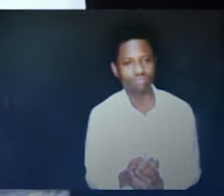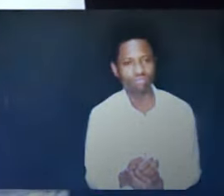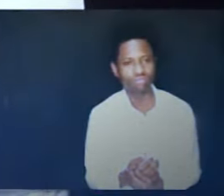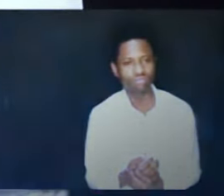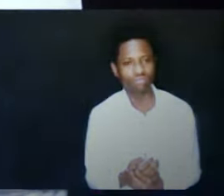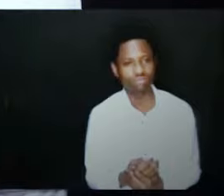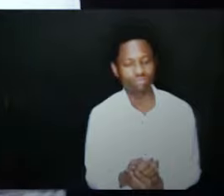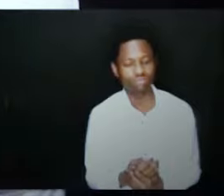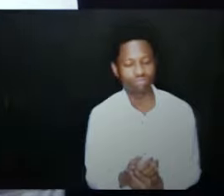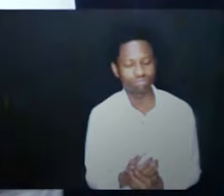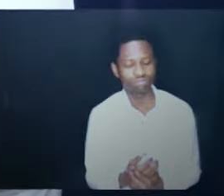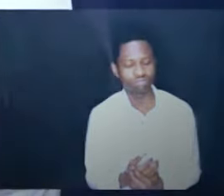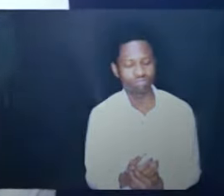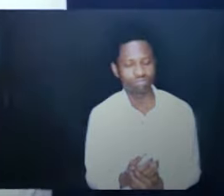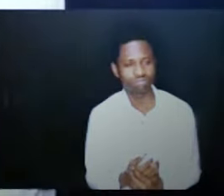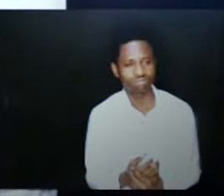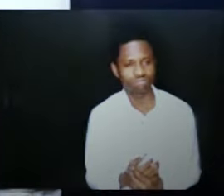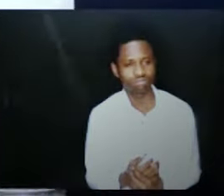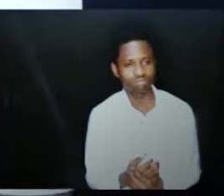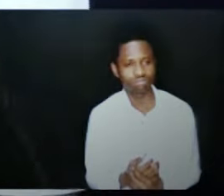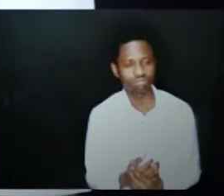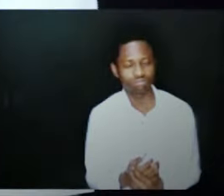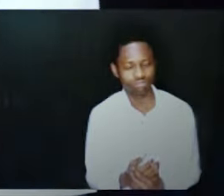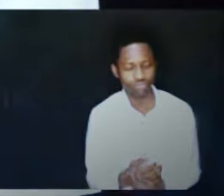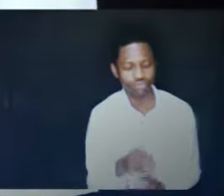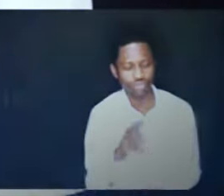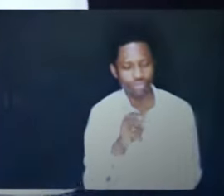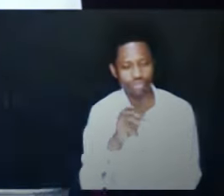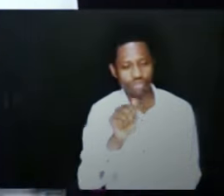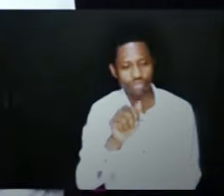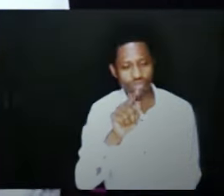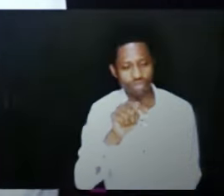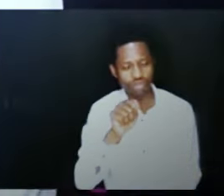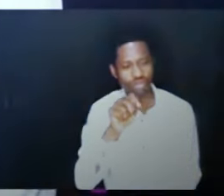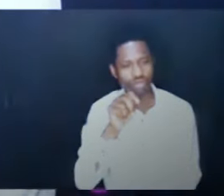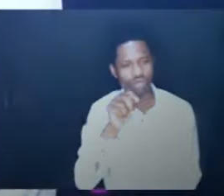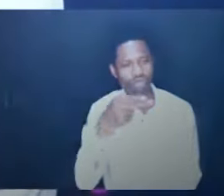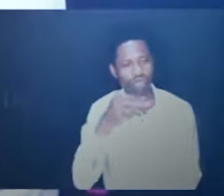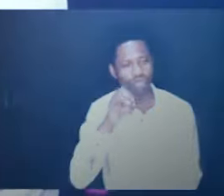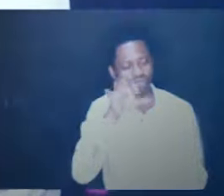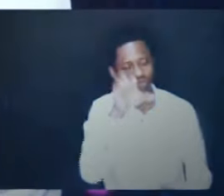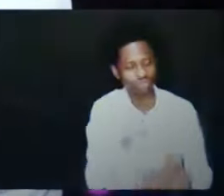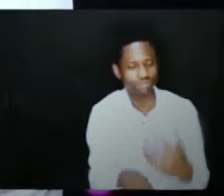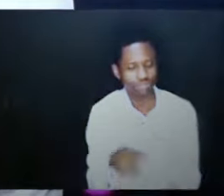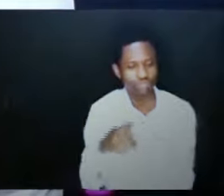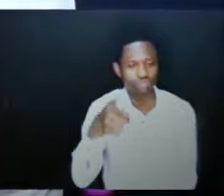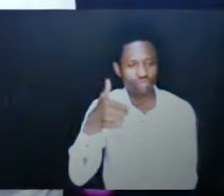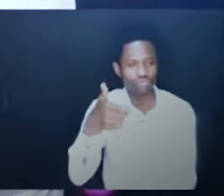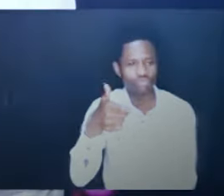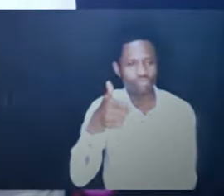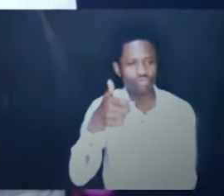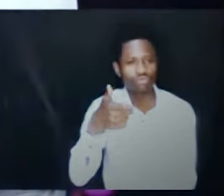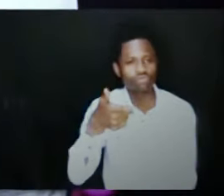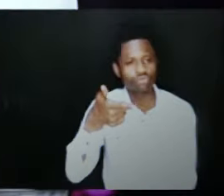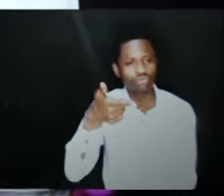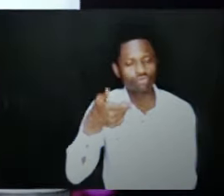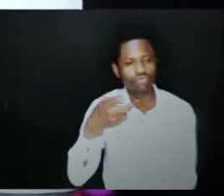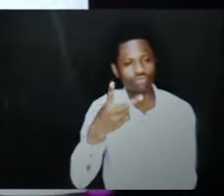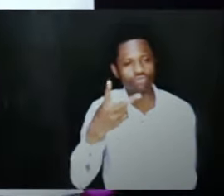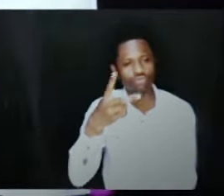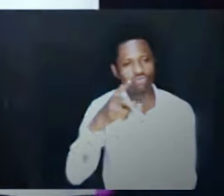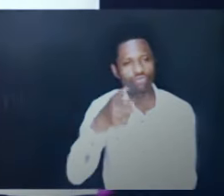Okay, let me just touch Matthew 21 before I come to Luke. Matthew 21 from